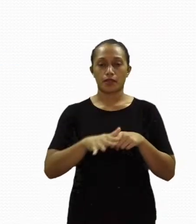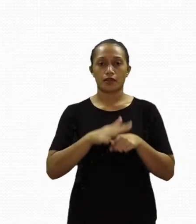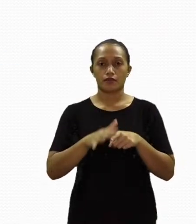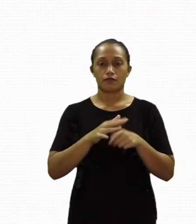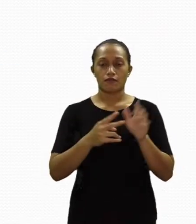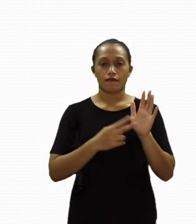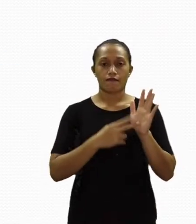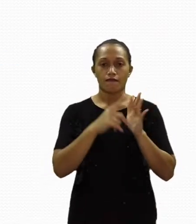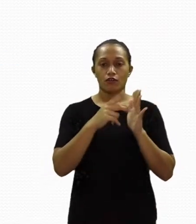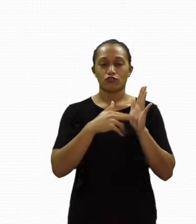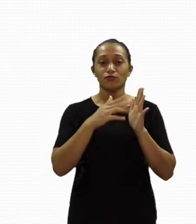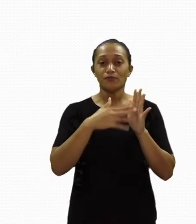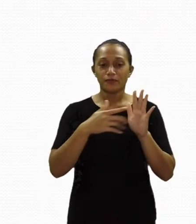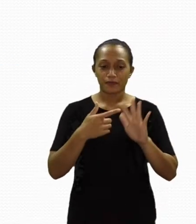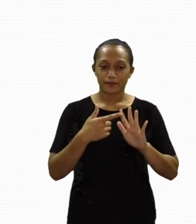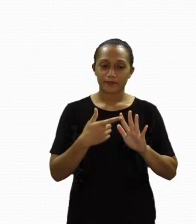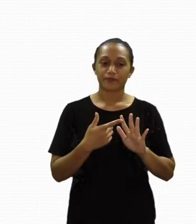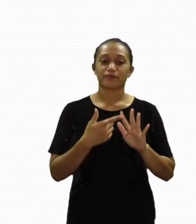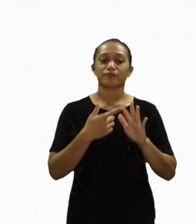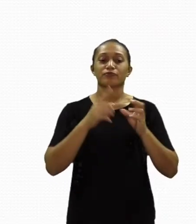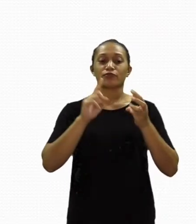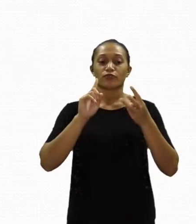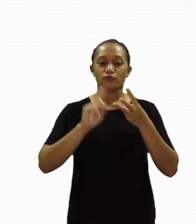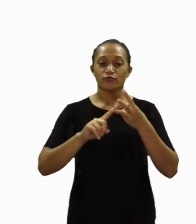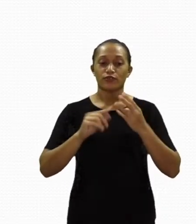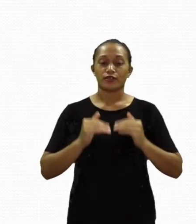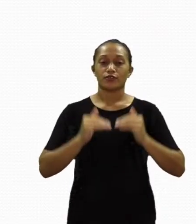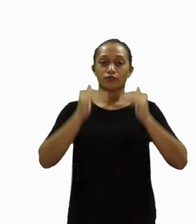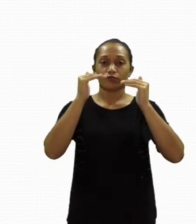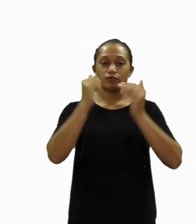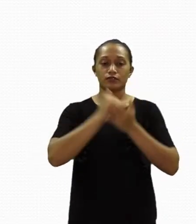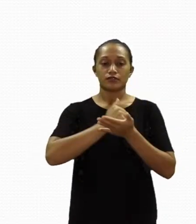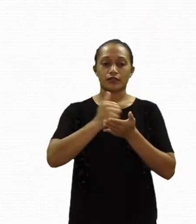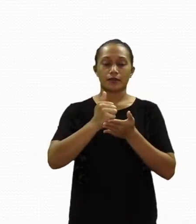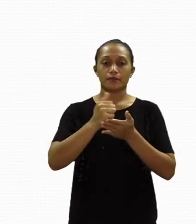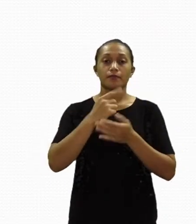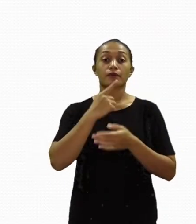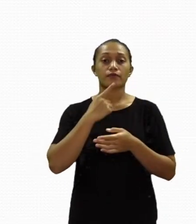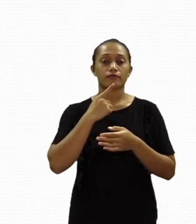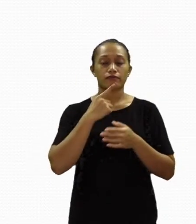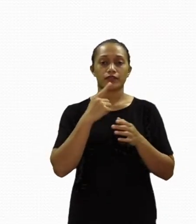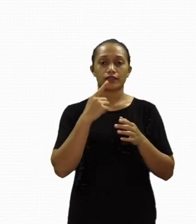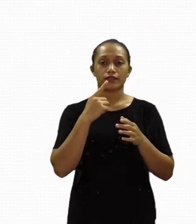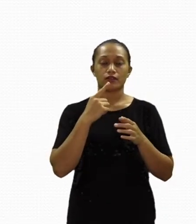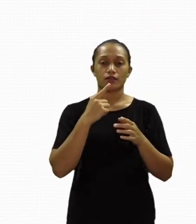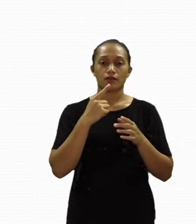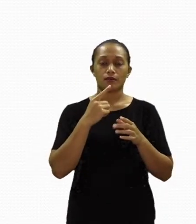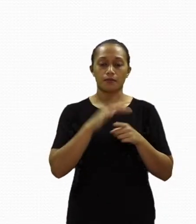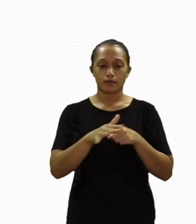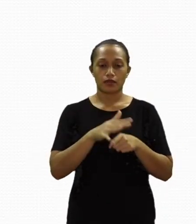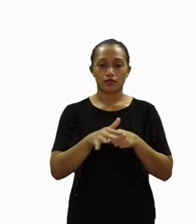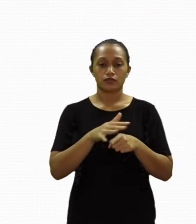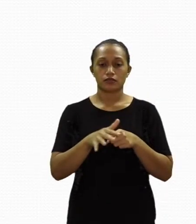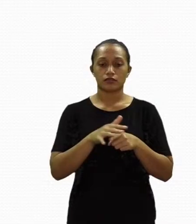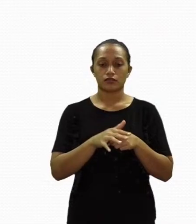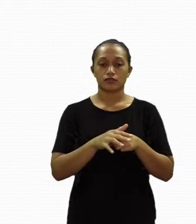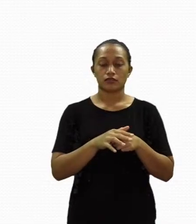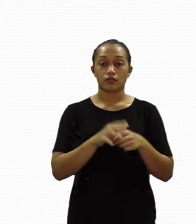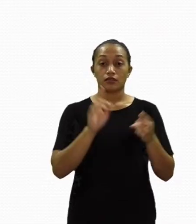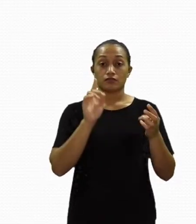C. Increase the number of red blood cells in the blood. And D. All of the above.